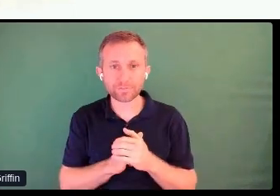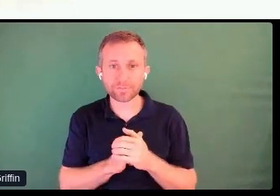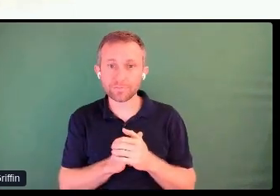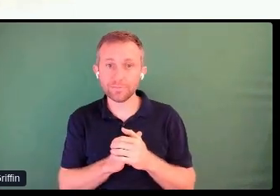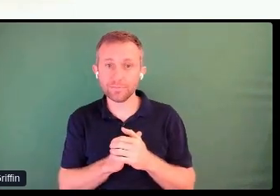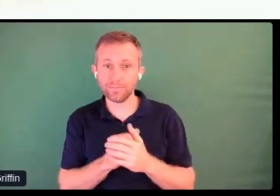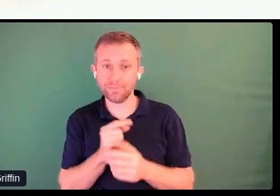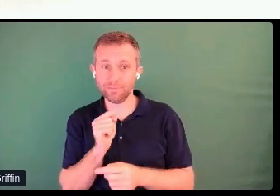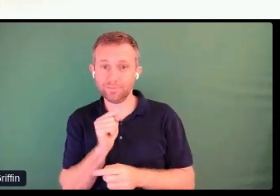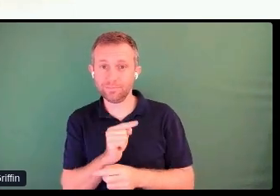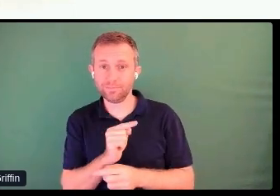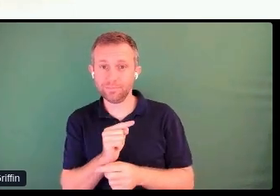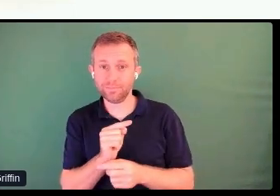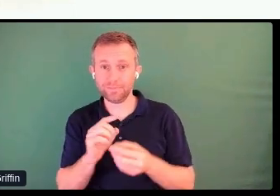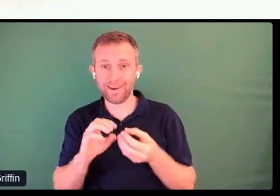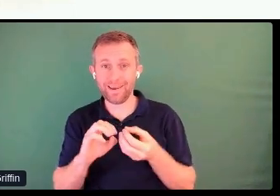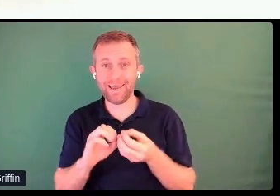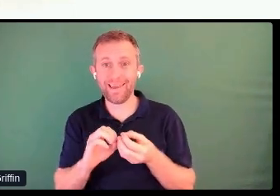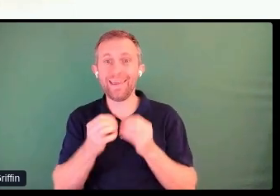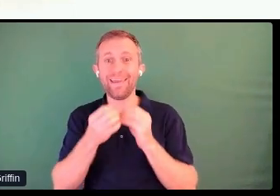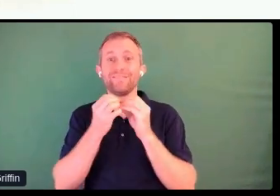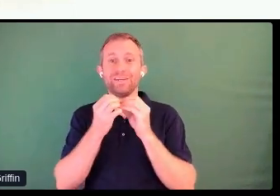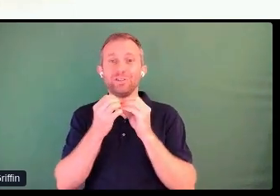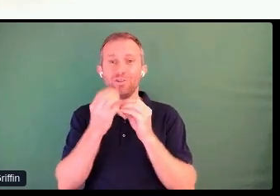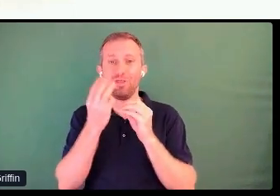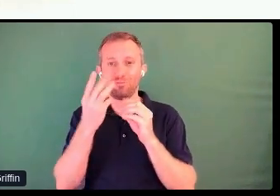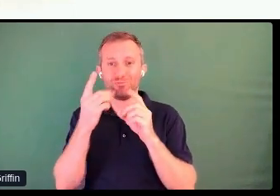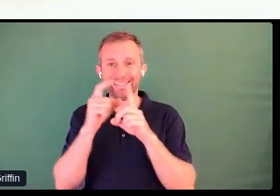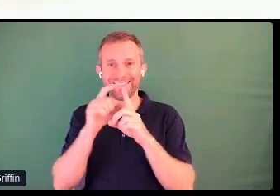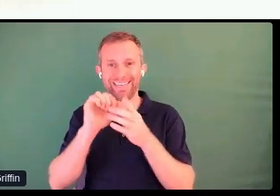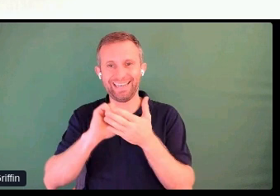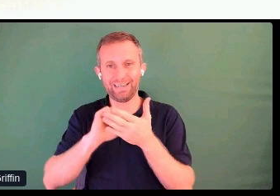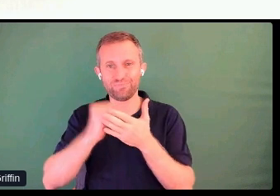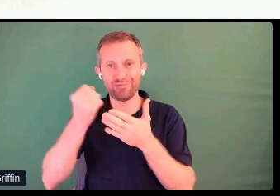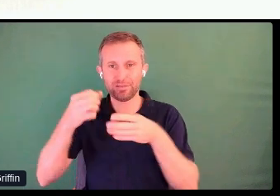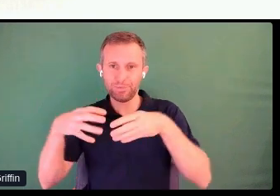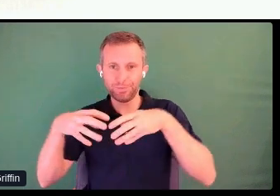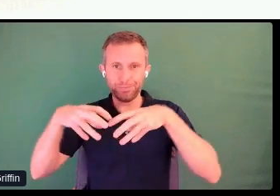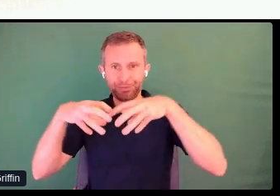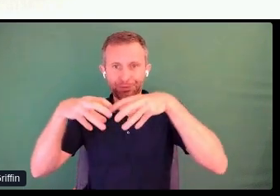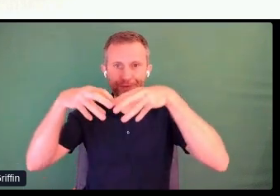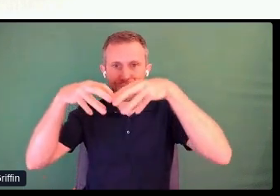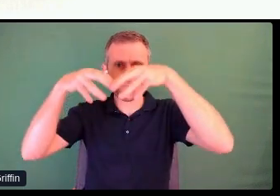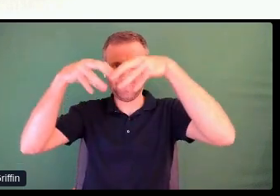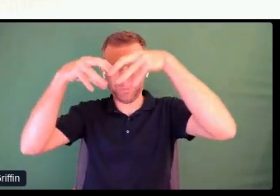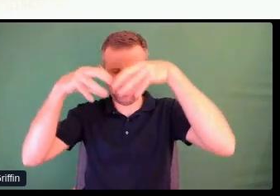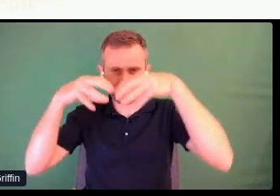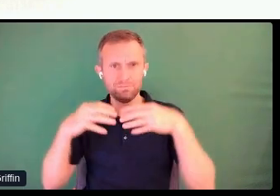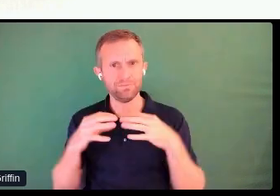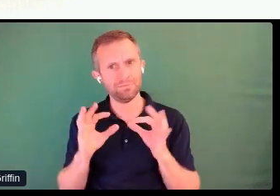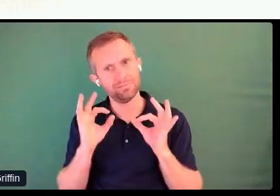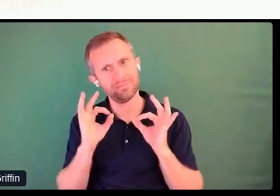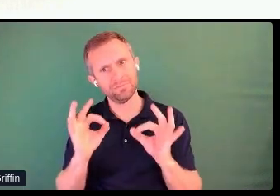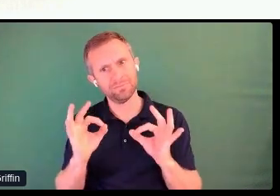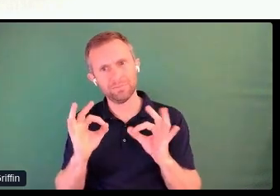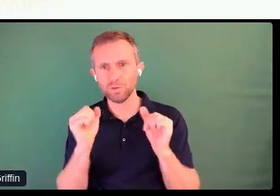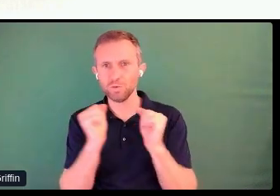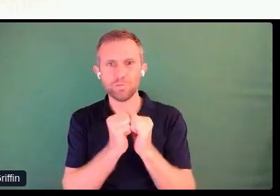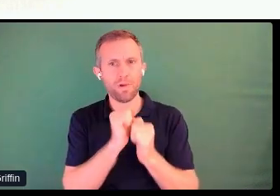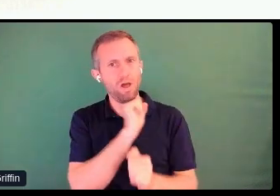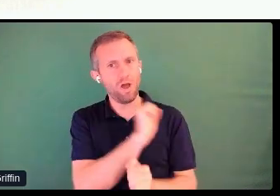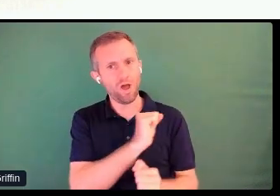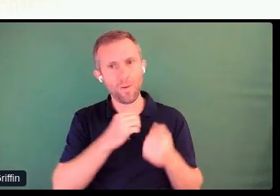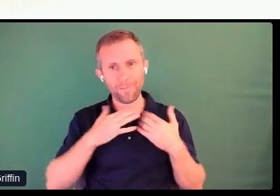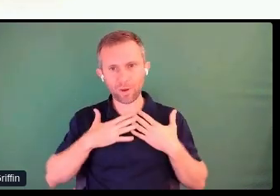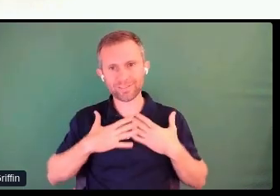But also innovations in 3D printing and its worldwide adoption offer amazing customization opportunities. I work